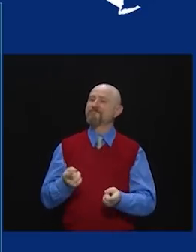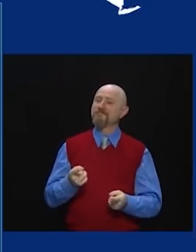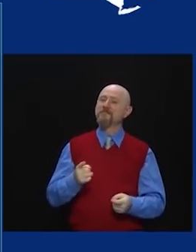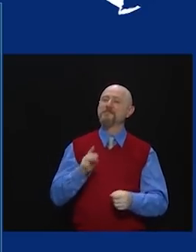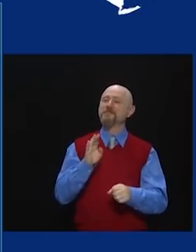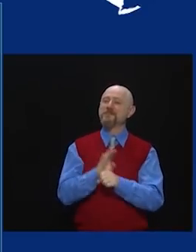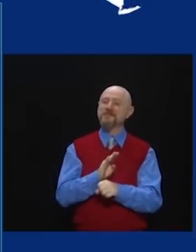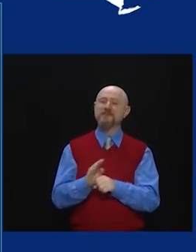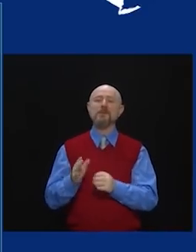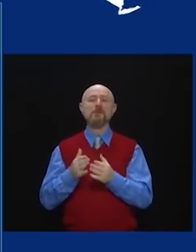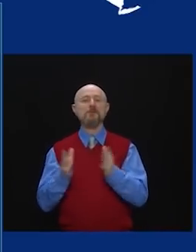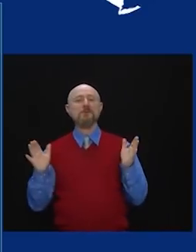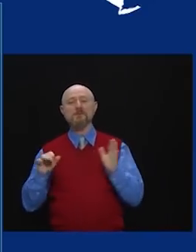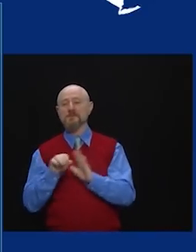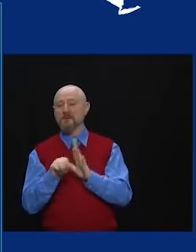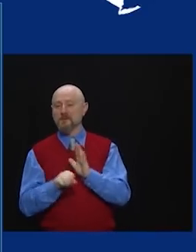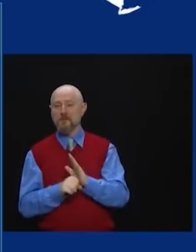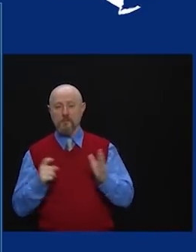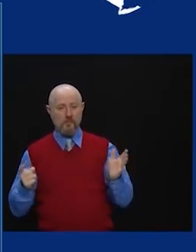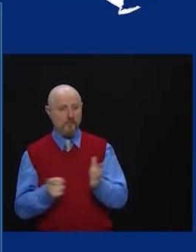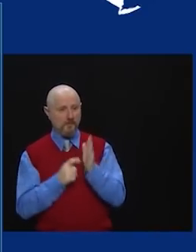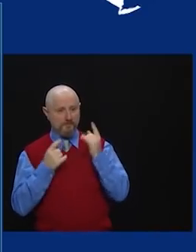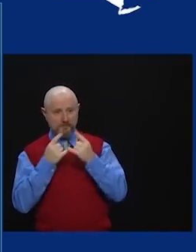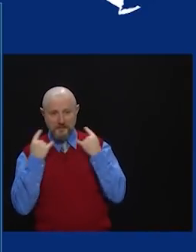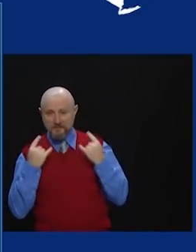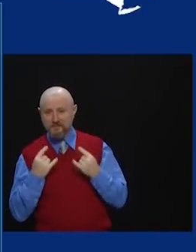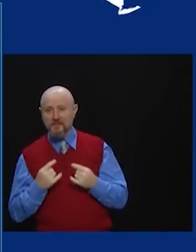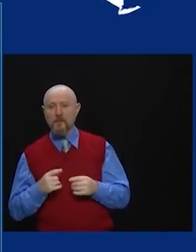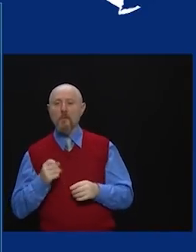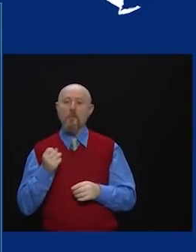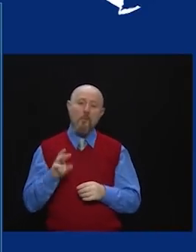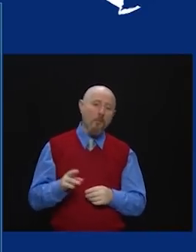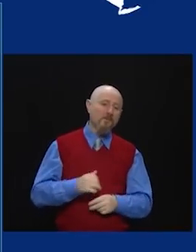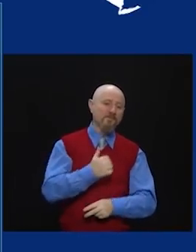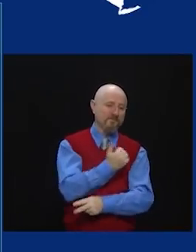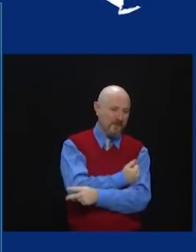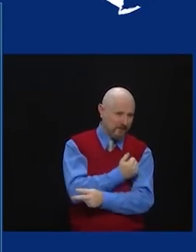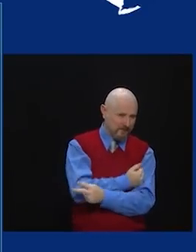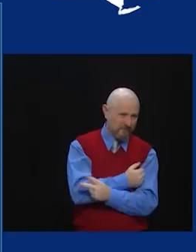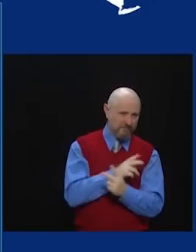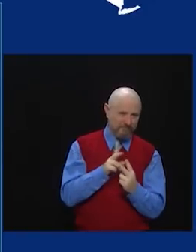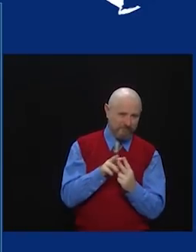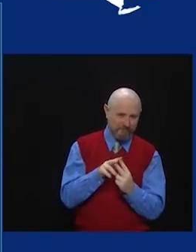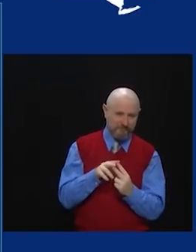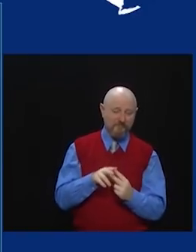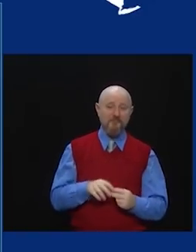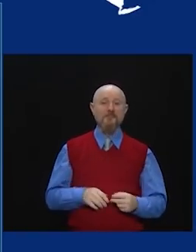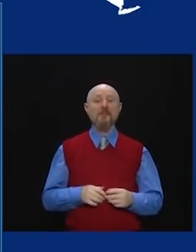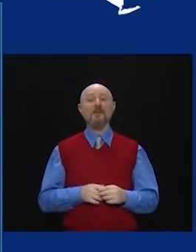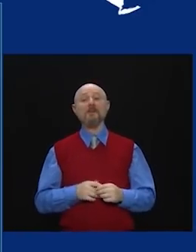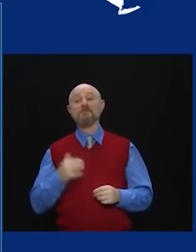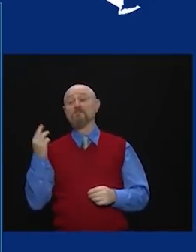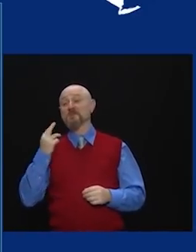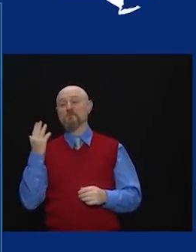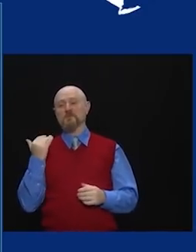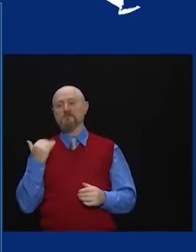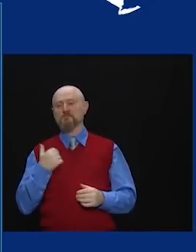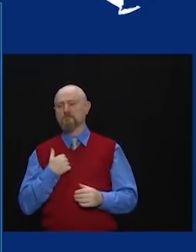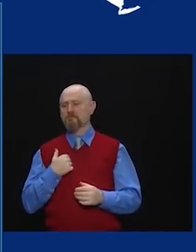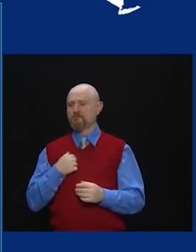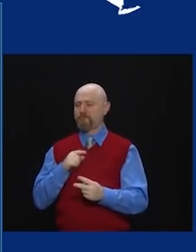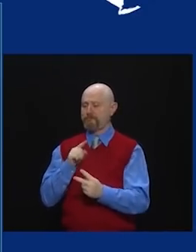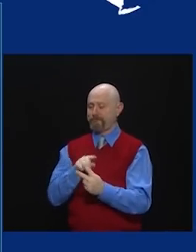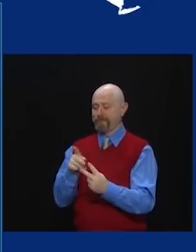a mask requirement or a vaccine requirement. And the reason we left it to the choosing of the businesses to give